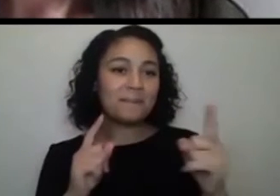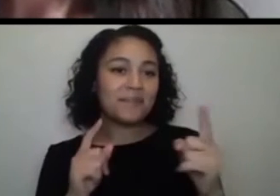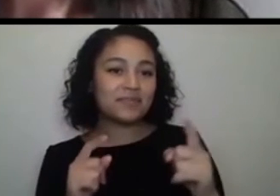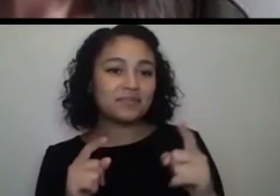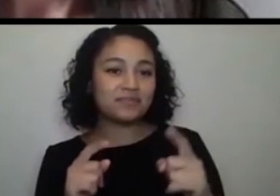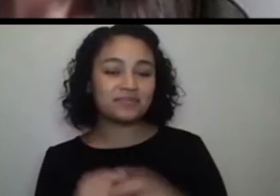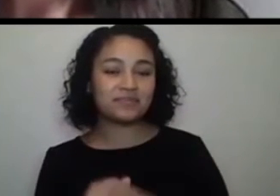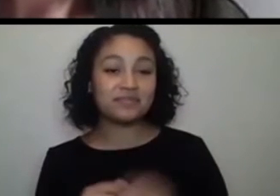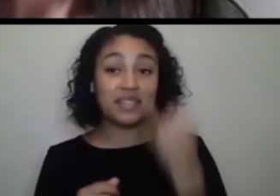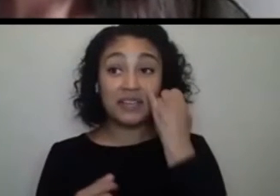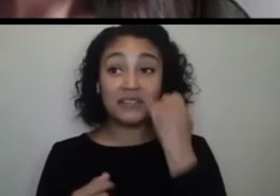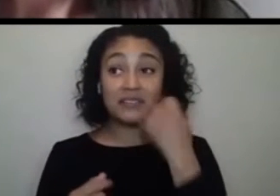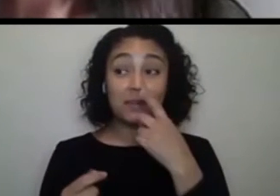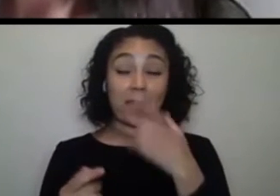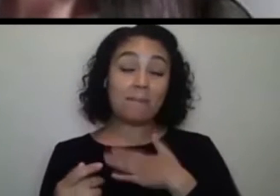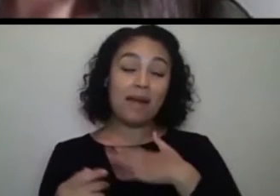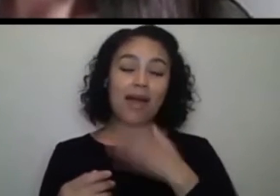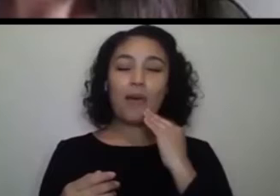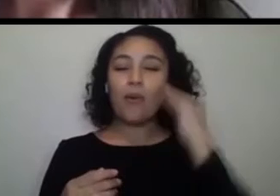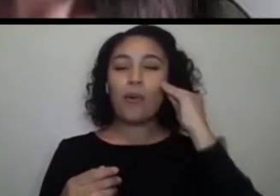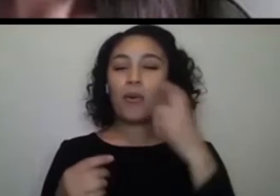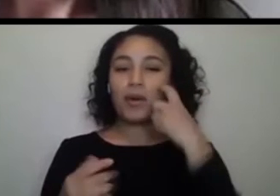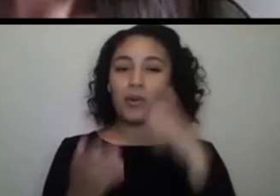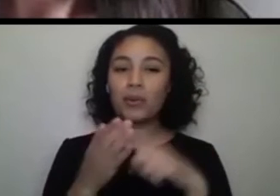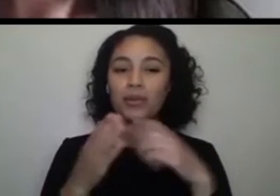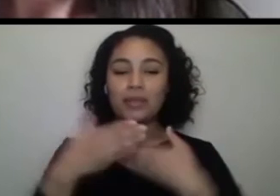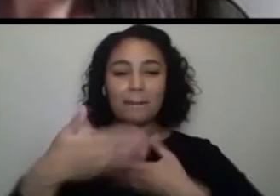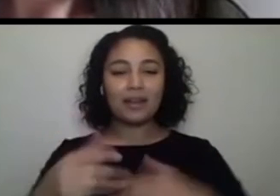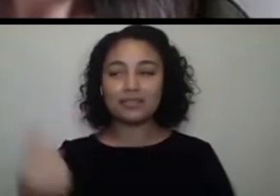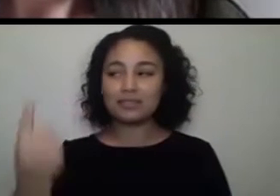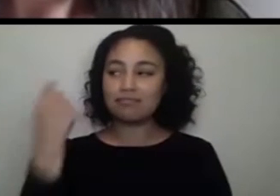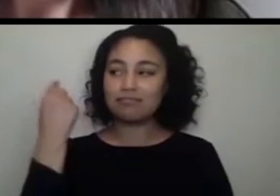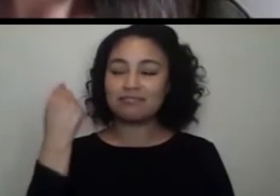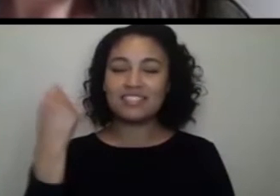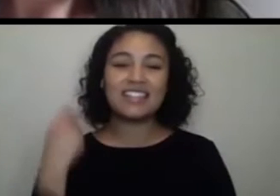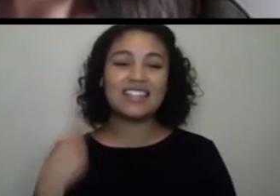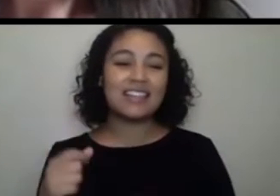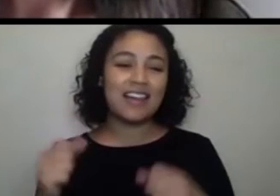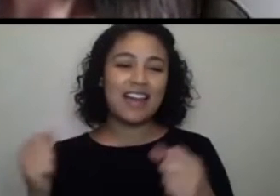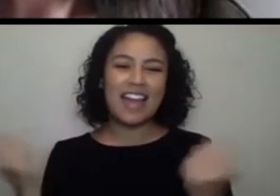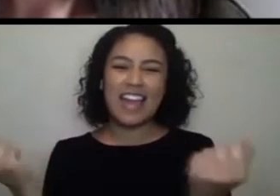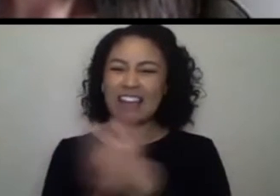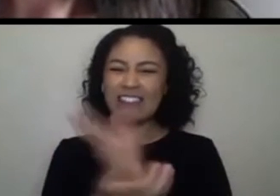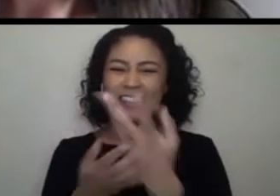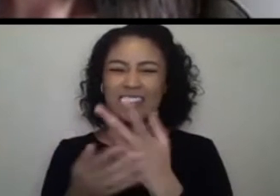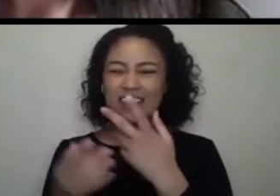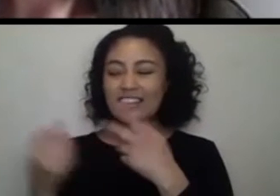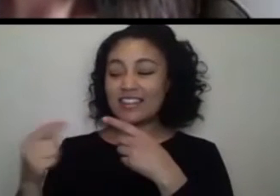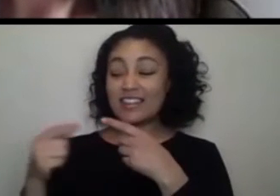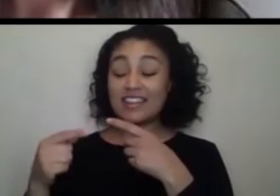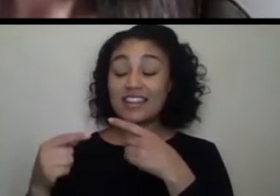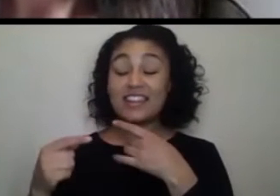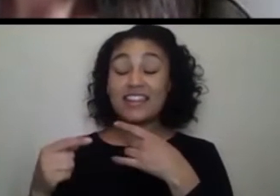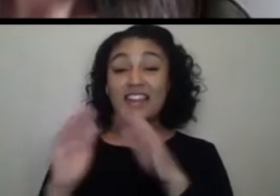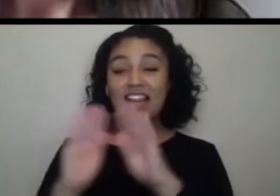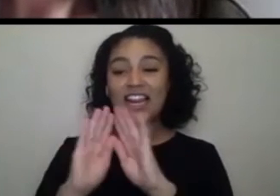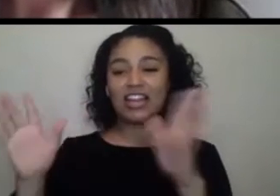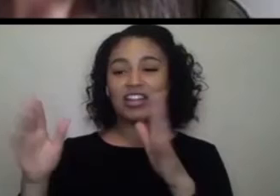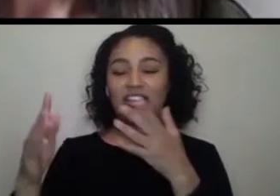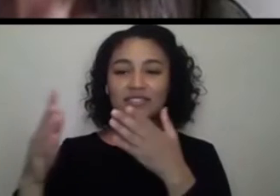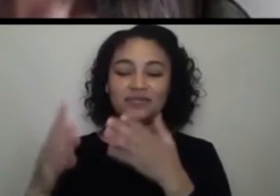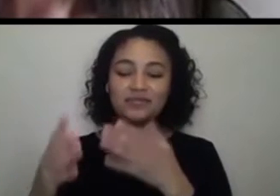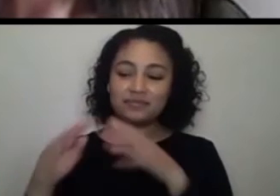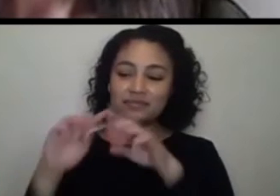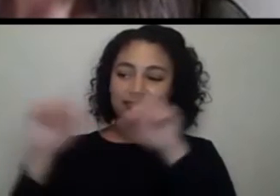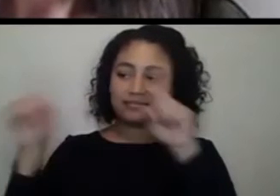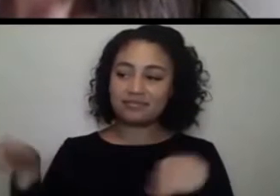that stack of boxes back there, they're clear. Those are all things that I've collected for science experiments. One says round things. I was in